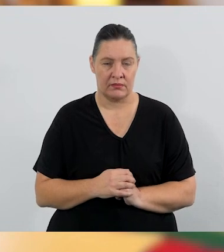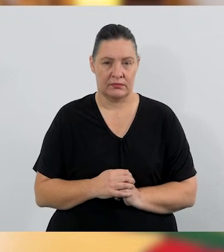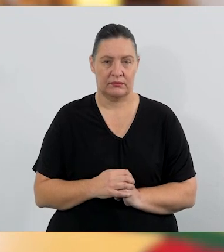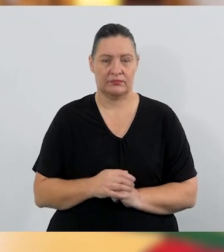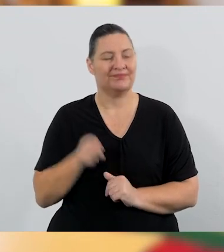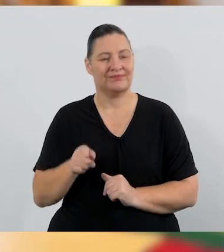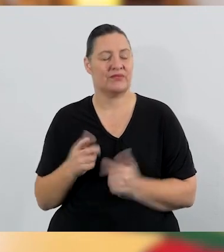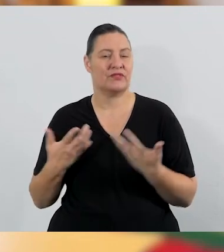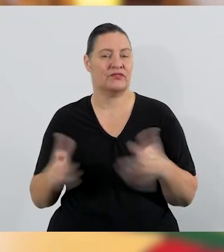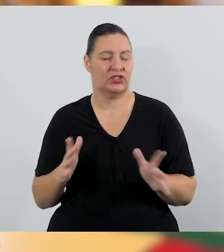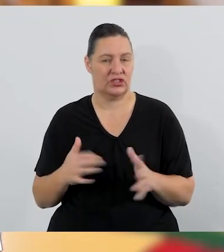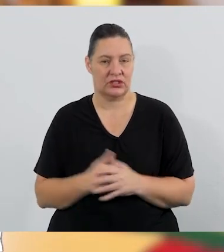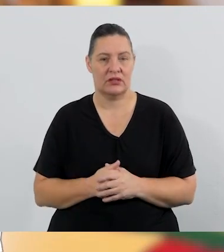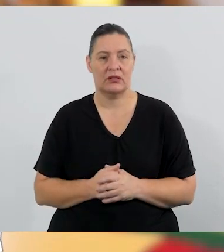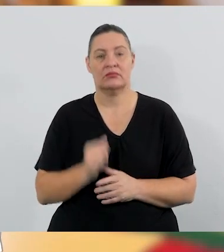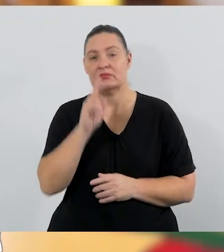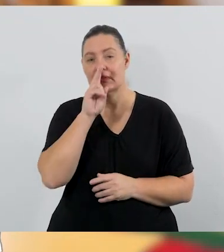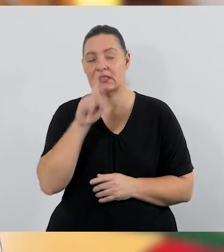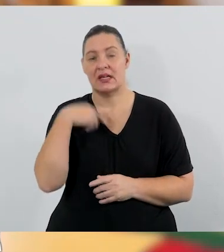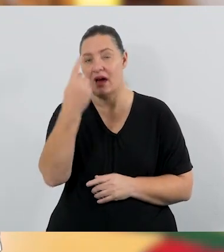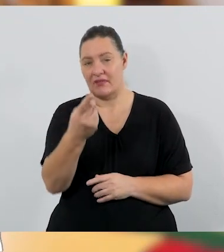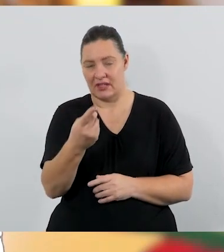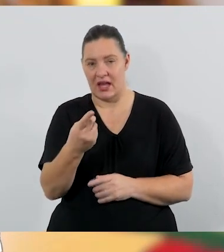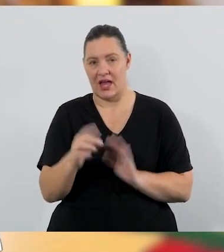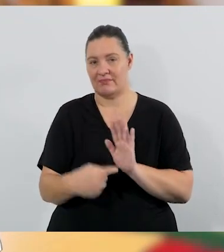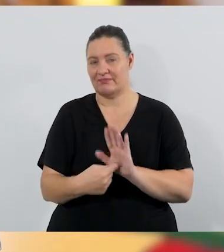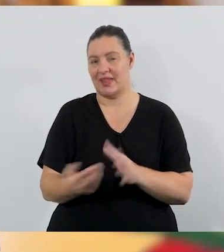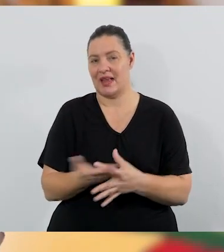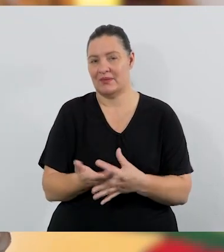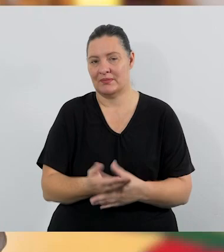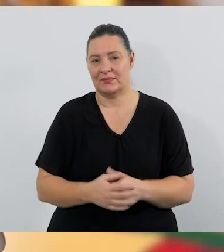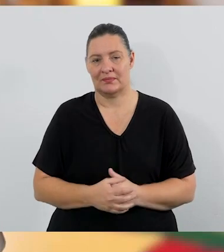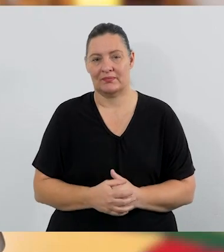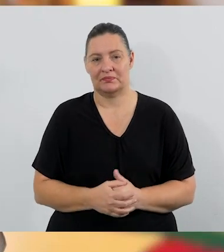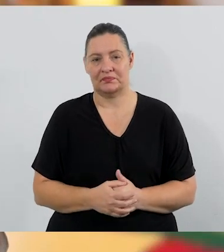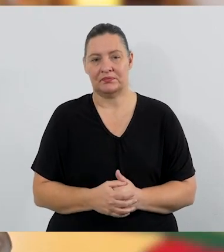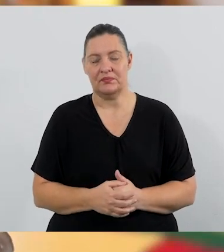So that is it for now. I will see you after the ad break.